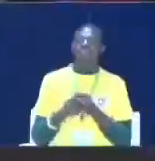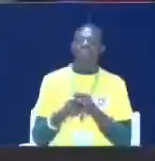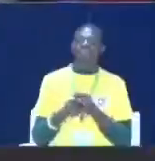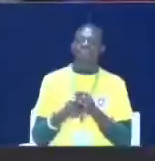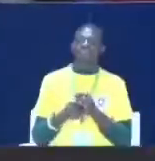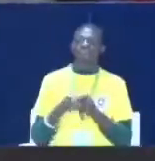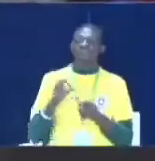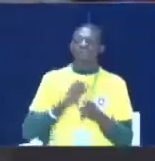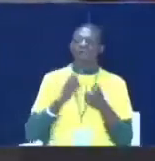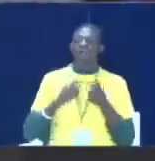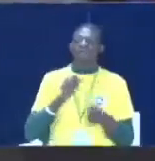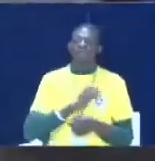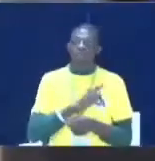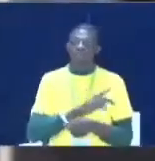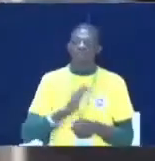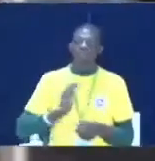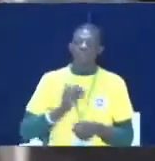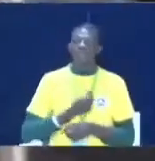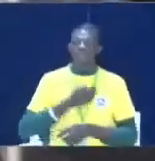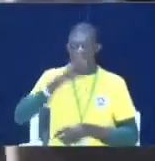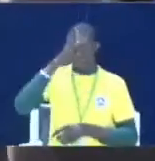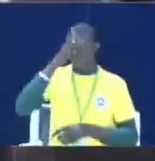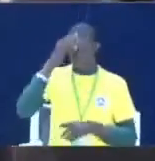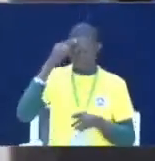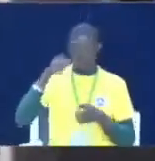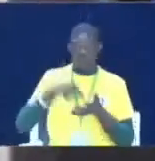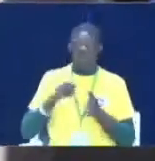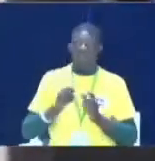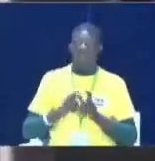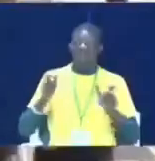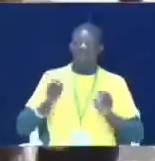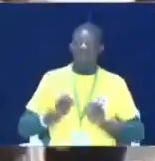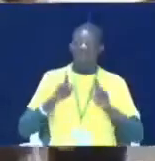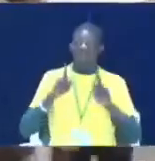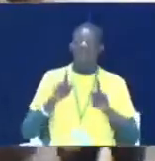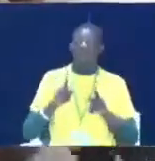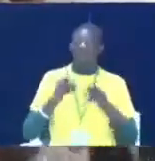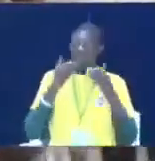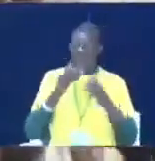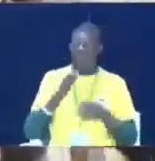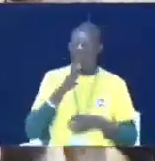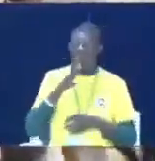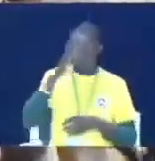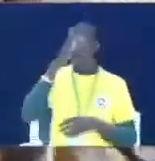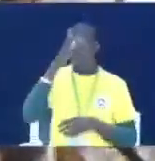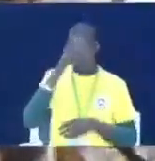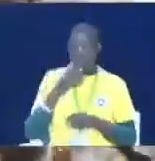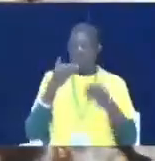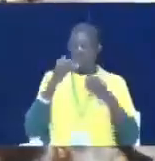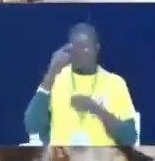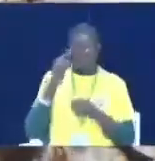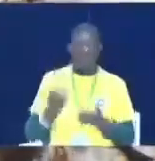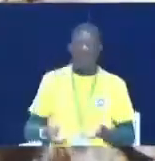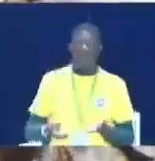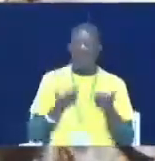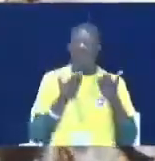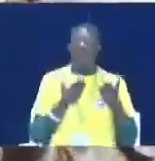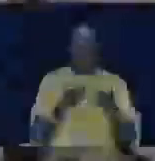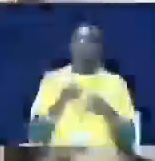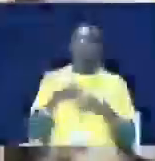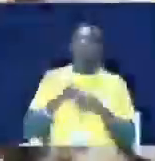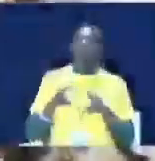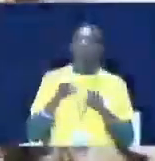I want to appreciate our father for this real privilege. Thank you, daddy and mommy. Thank you for raising us in the way of the